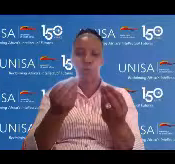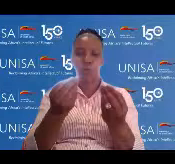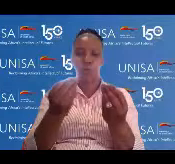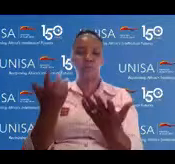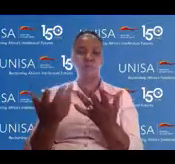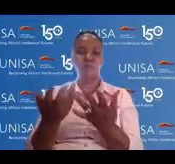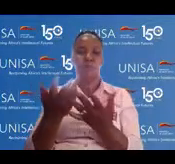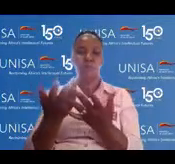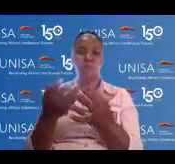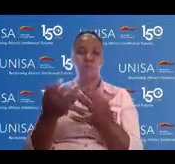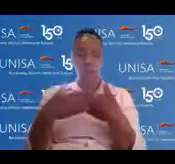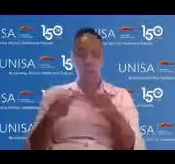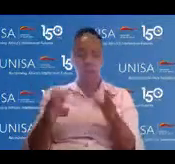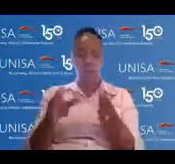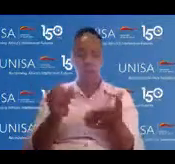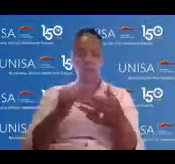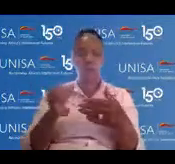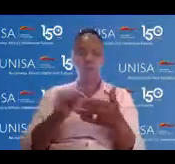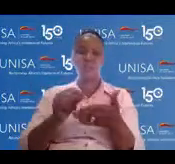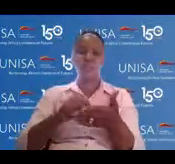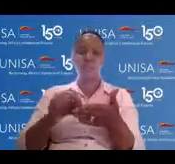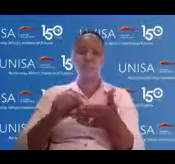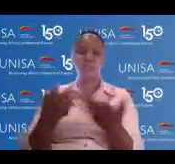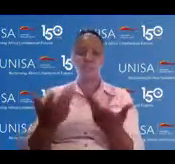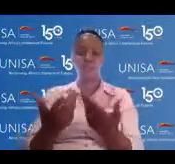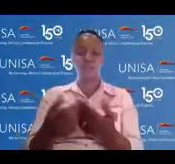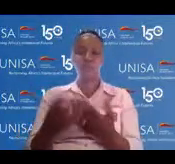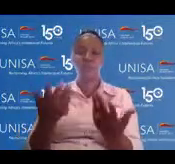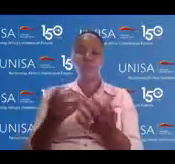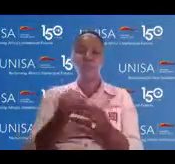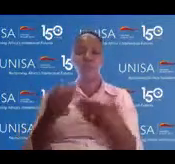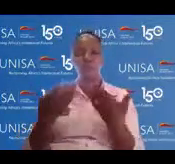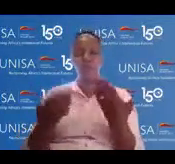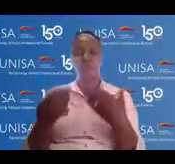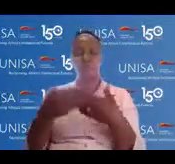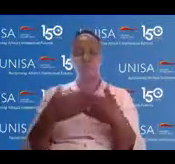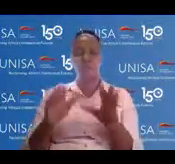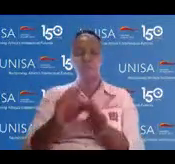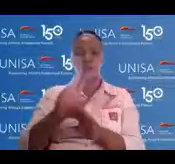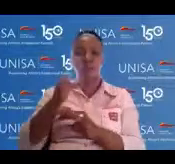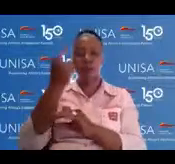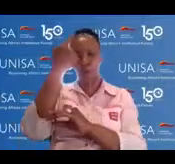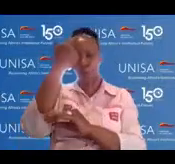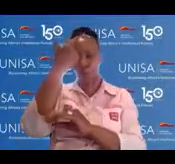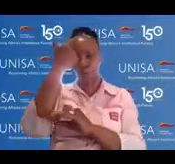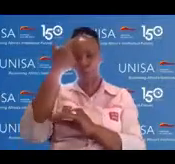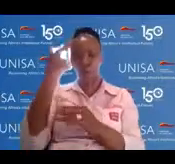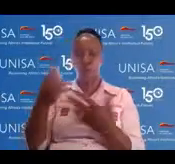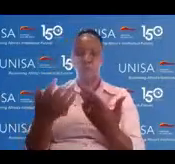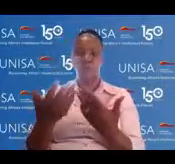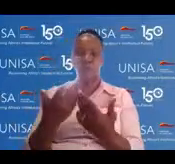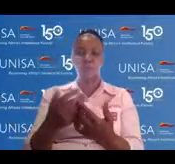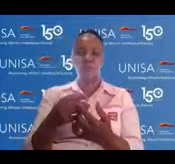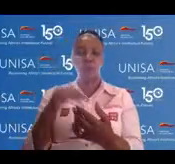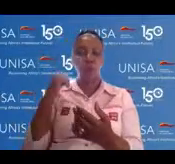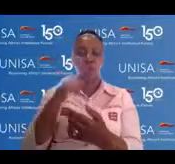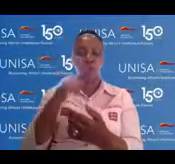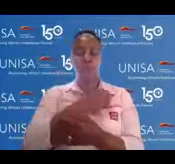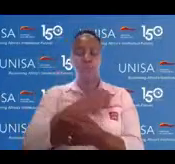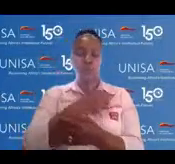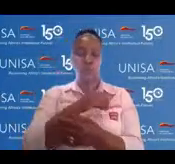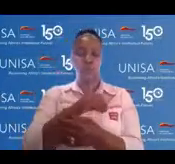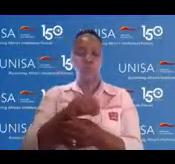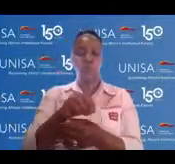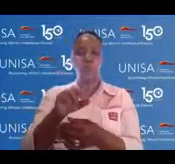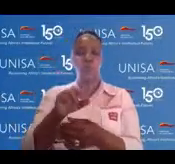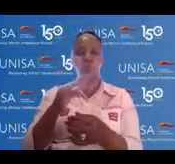writing. Now say the start time is 9 o'clock, so that means it's 7:45, 8:45 that you log in. Just note